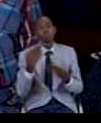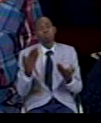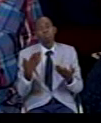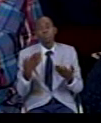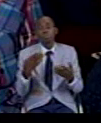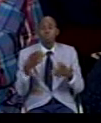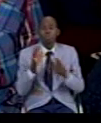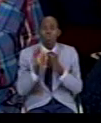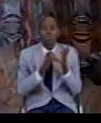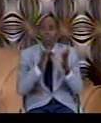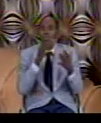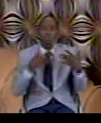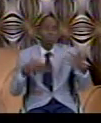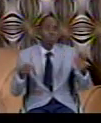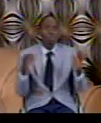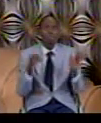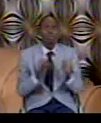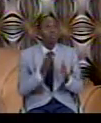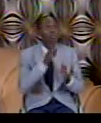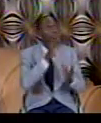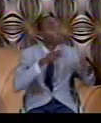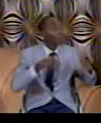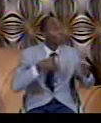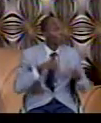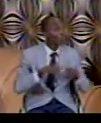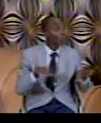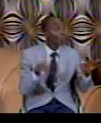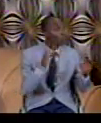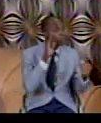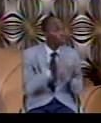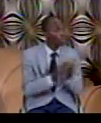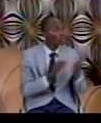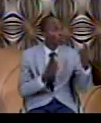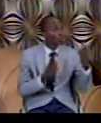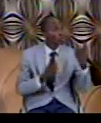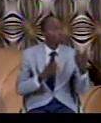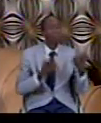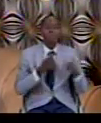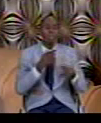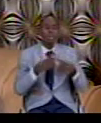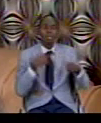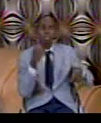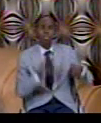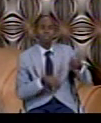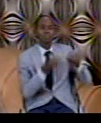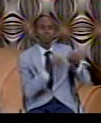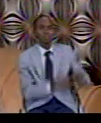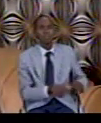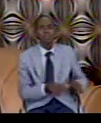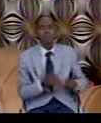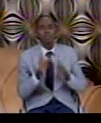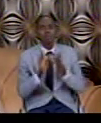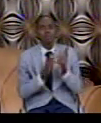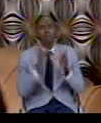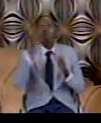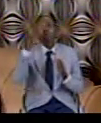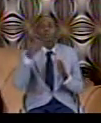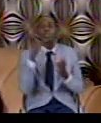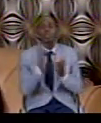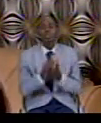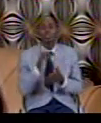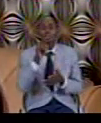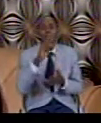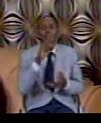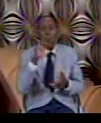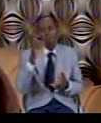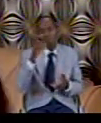they will allow it, then I will come, then I will stay. And the Bible says, God says, thou fool. Because of running after